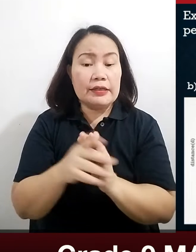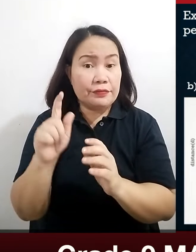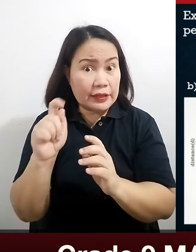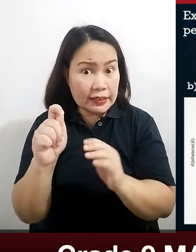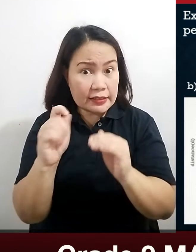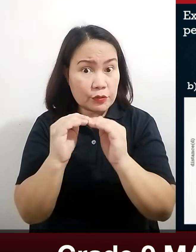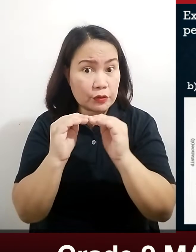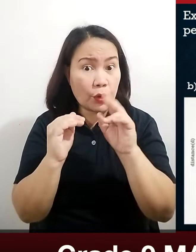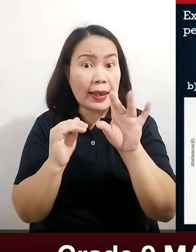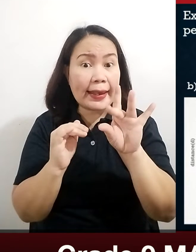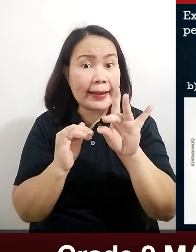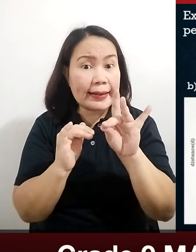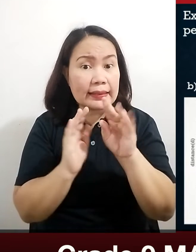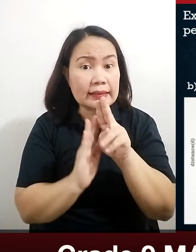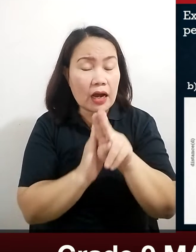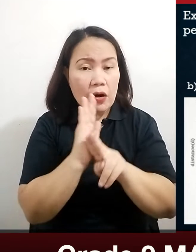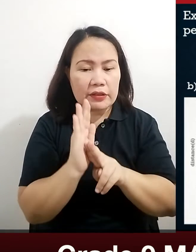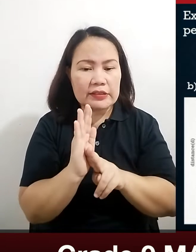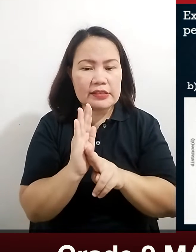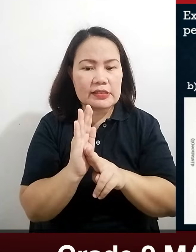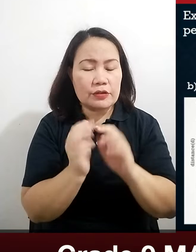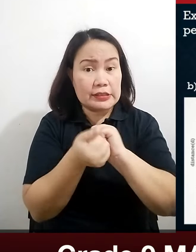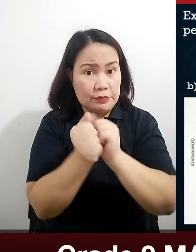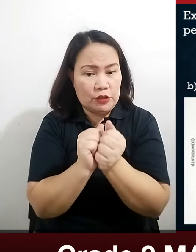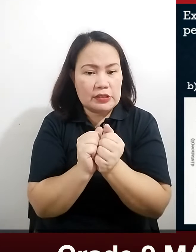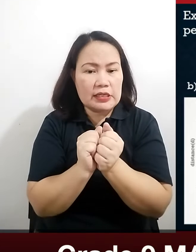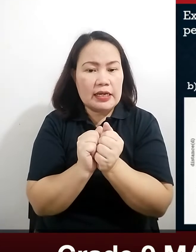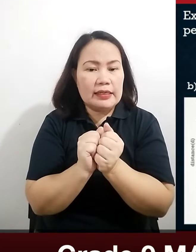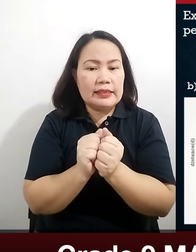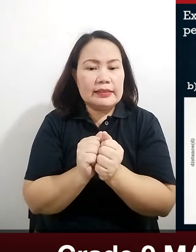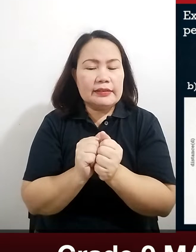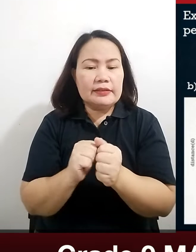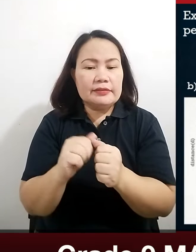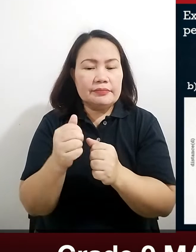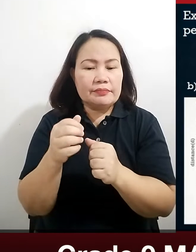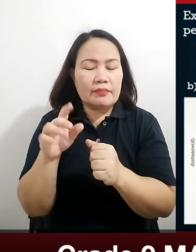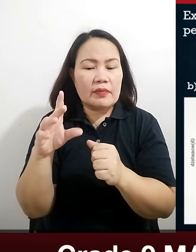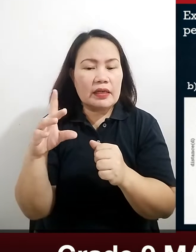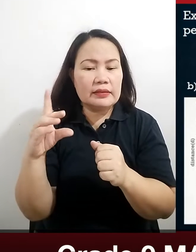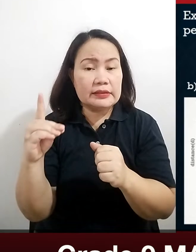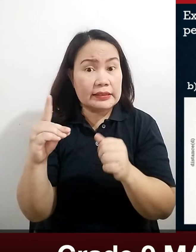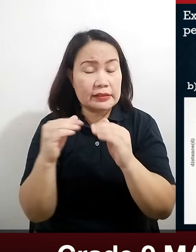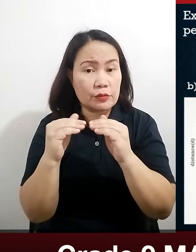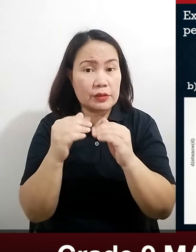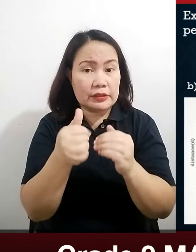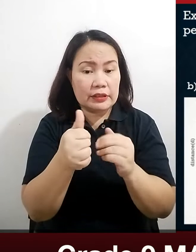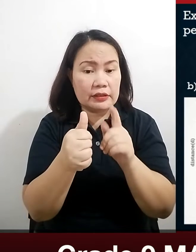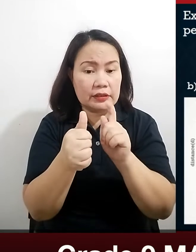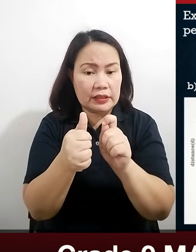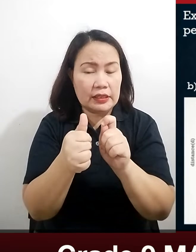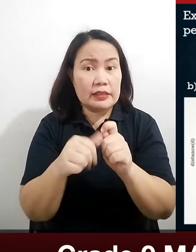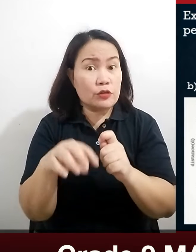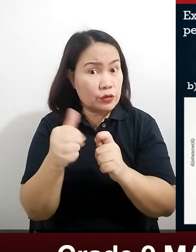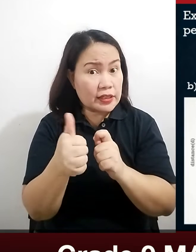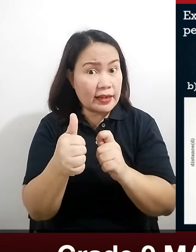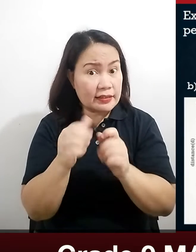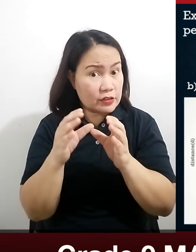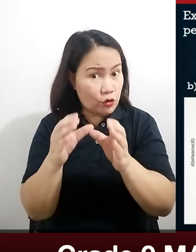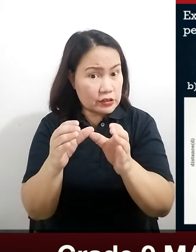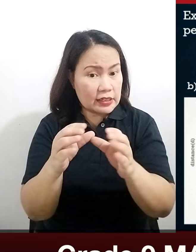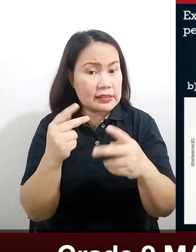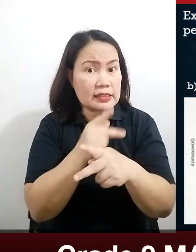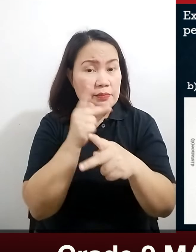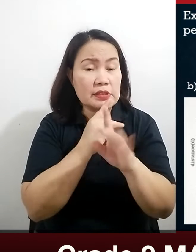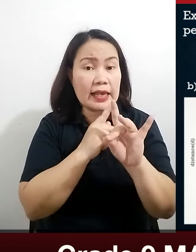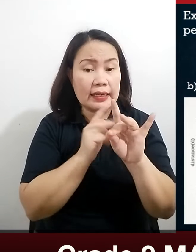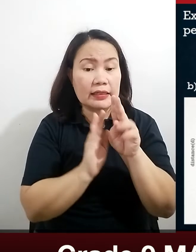substitute lang natin. So 10 times 8, the answer is 80. So 80 kilometers after 8 hours,